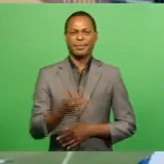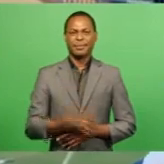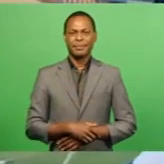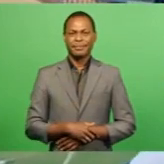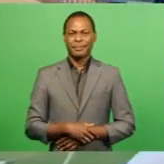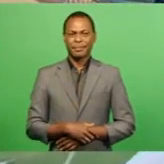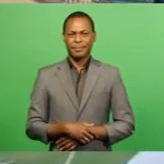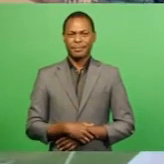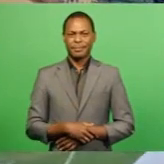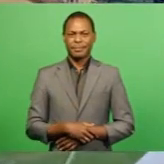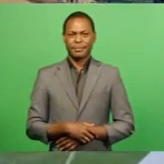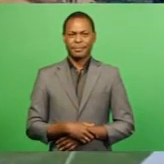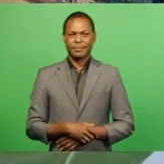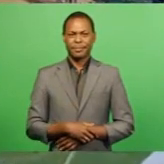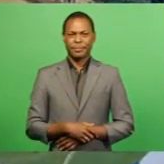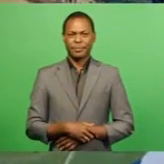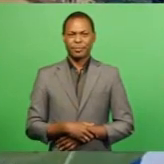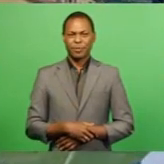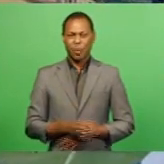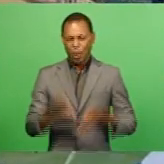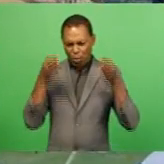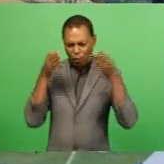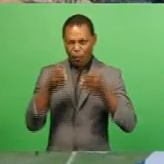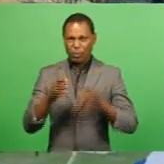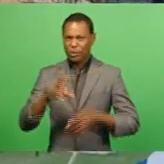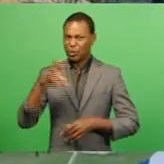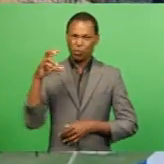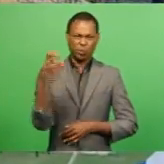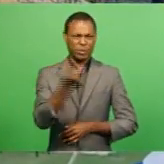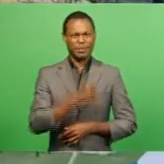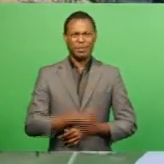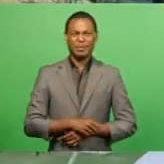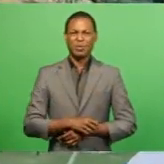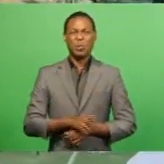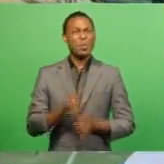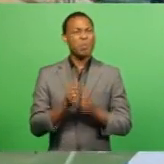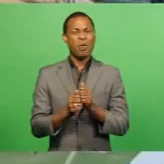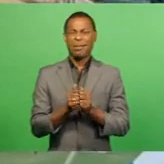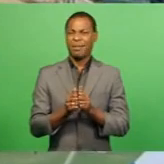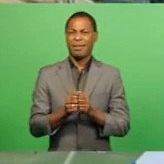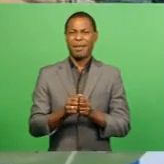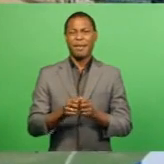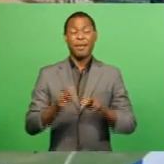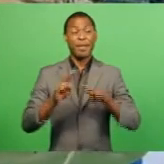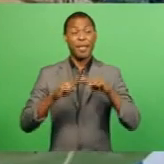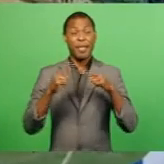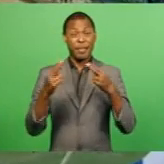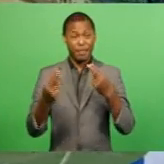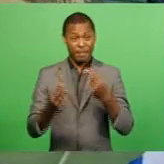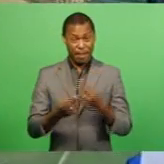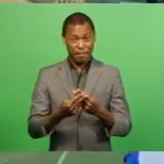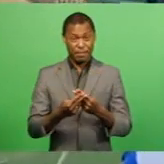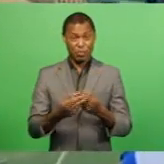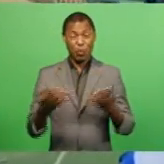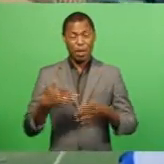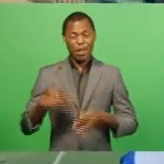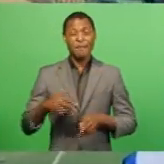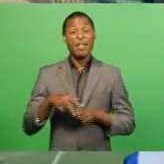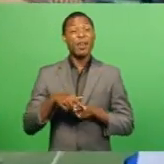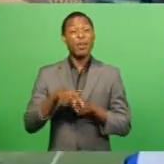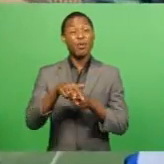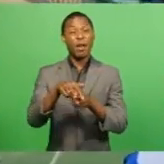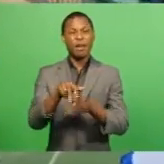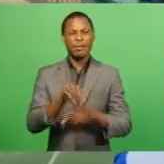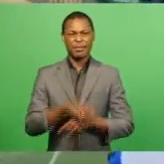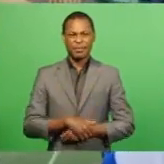to dedicate this win to my late brother, his family in Lawai, Nanronga, one of